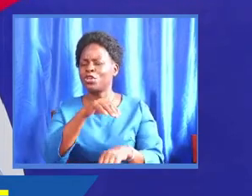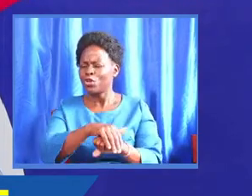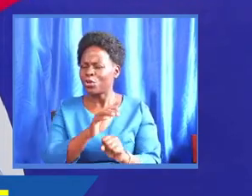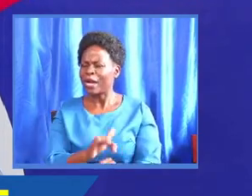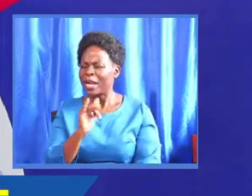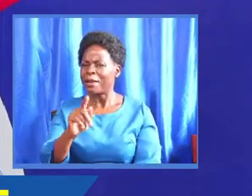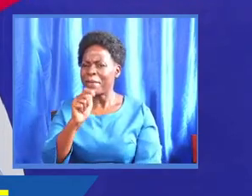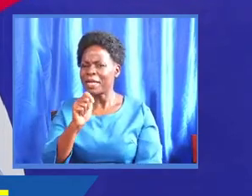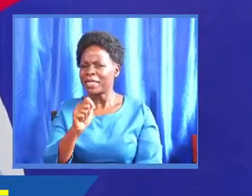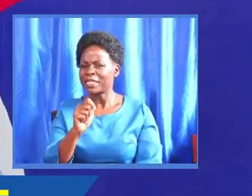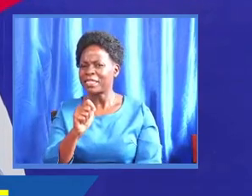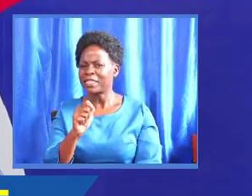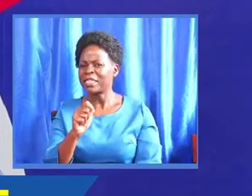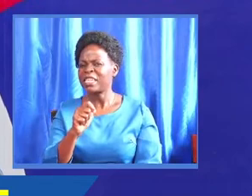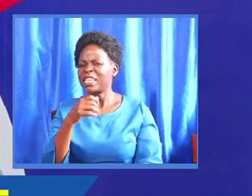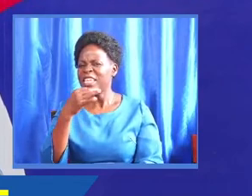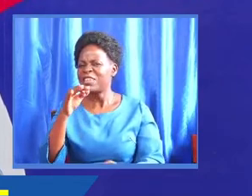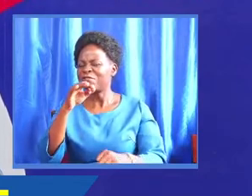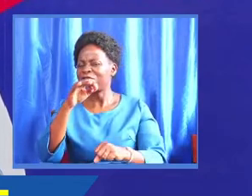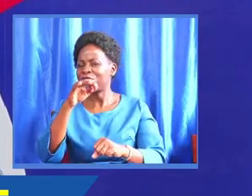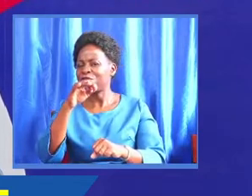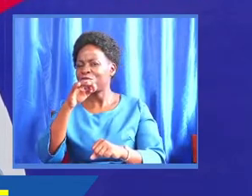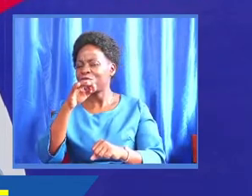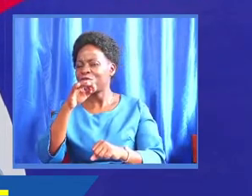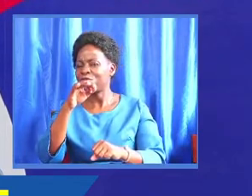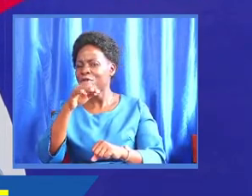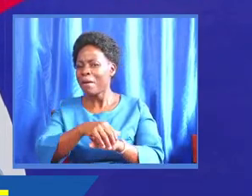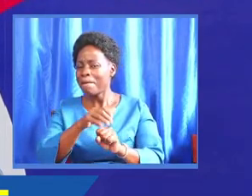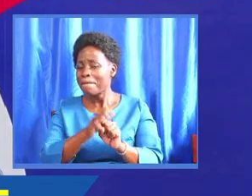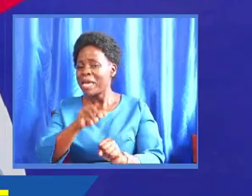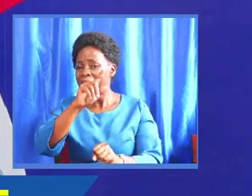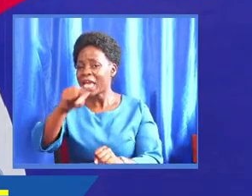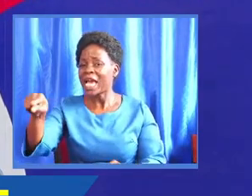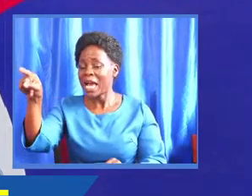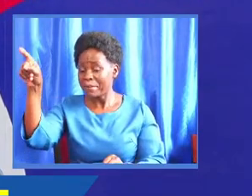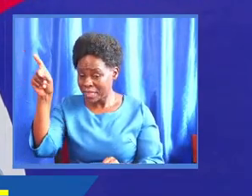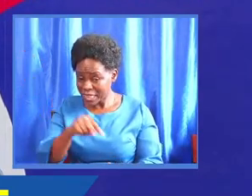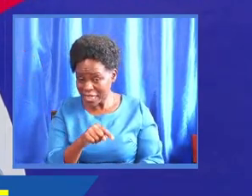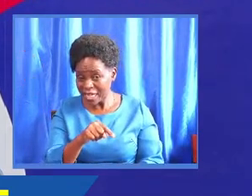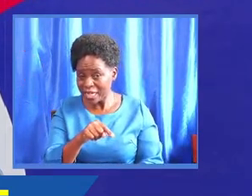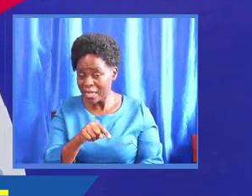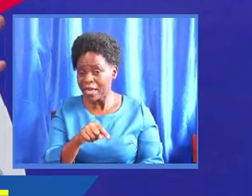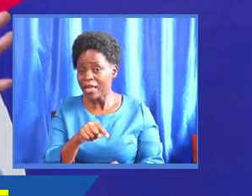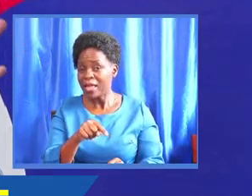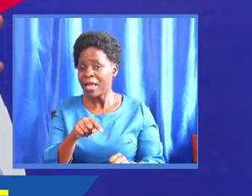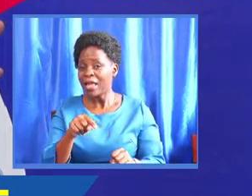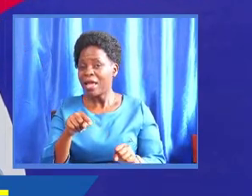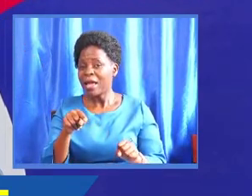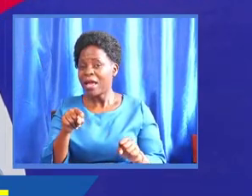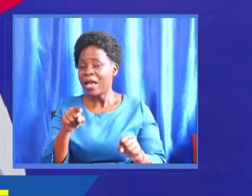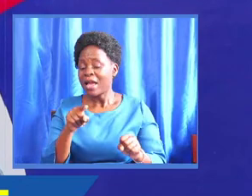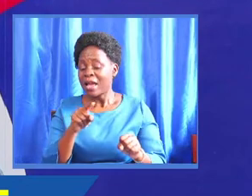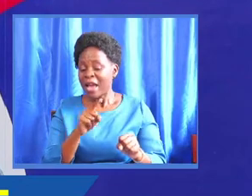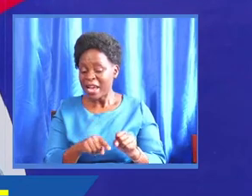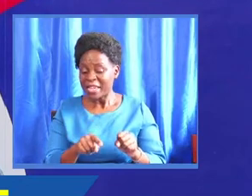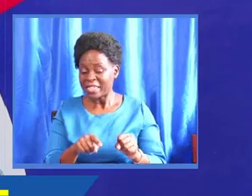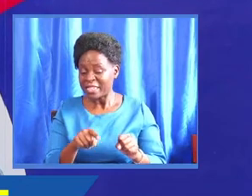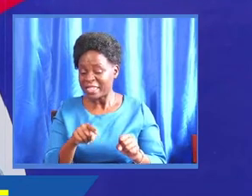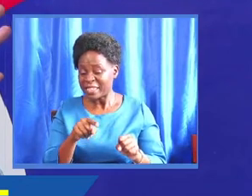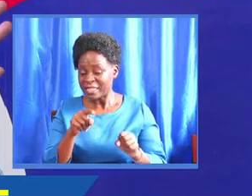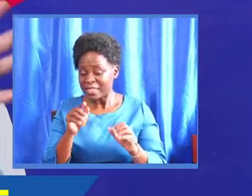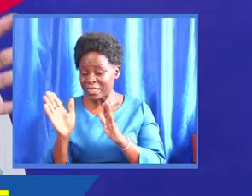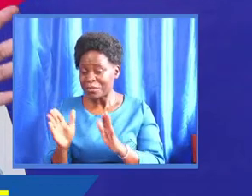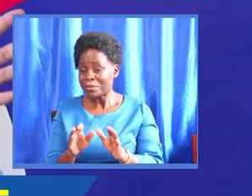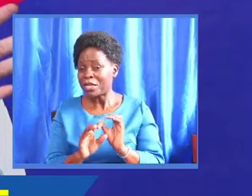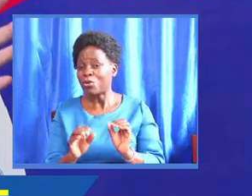If you make a mistake and overstretch yourself